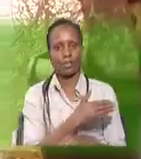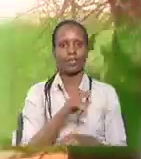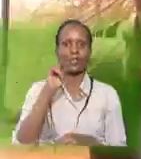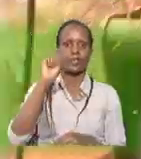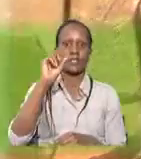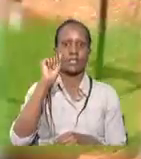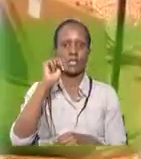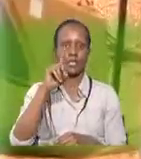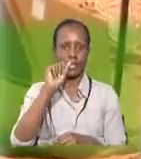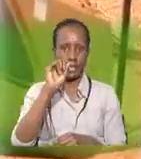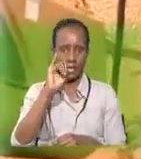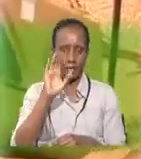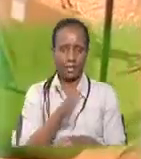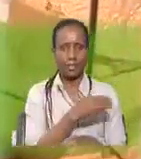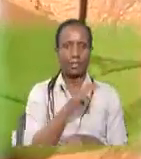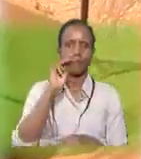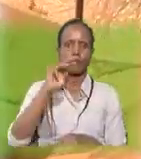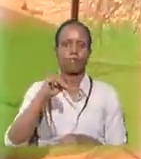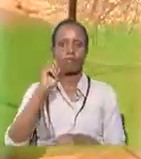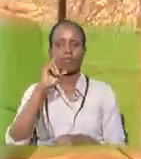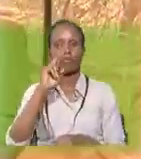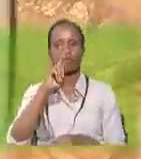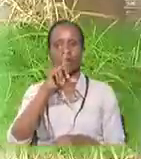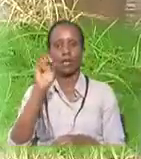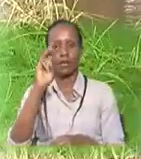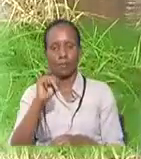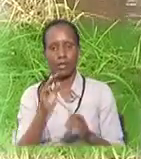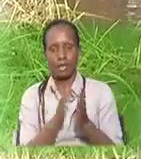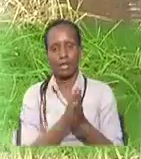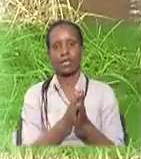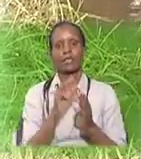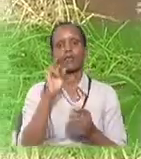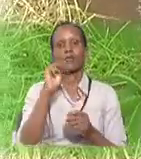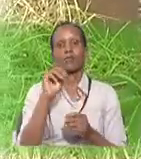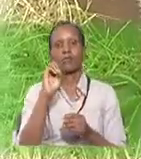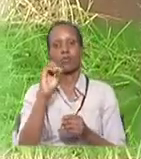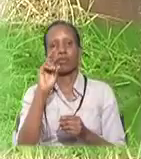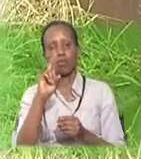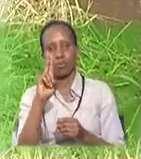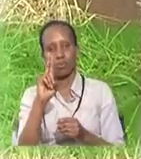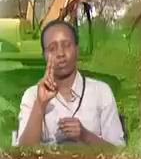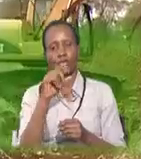Sandai, Katilu, Morulem, na Kwamoru irrigation schemes.